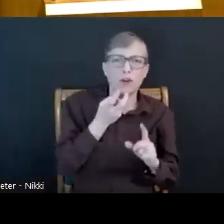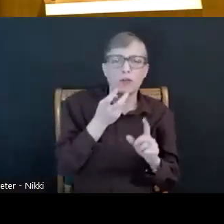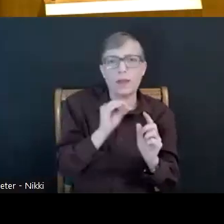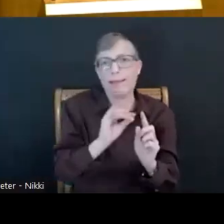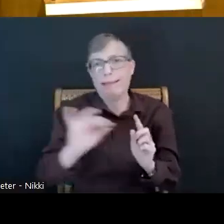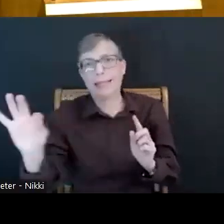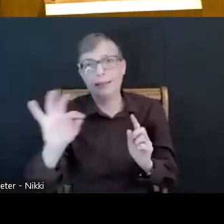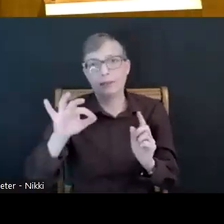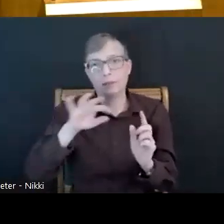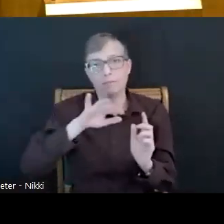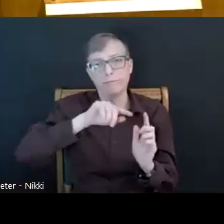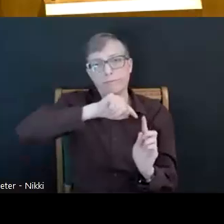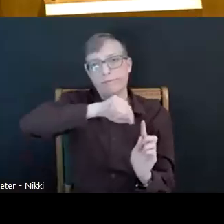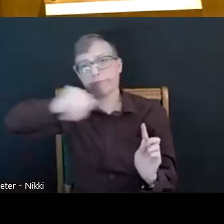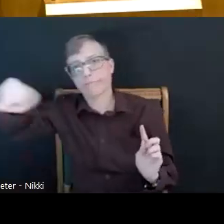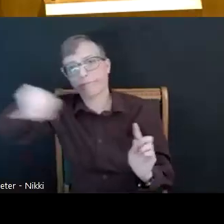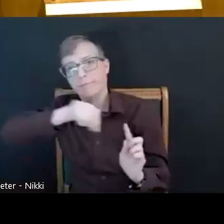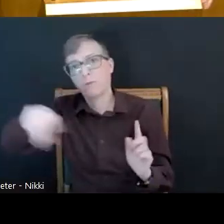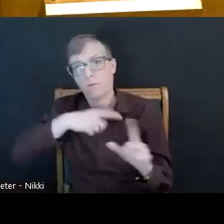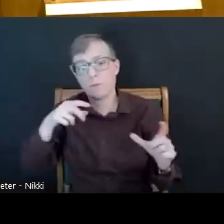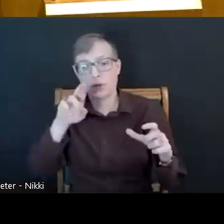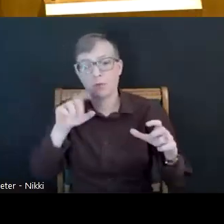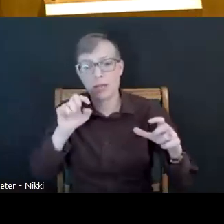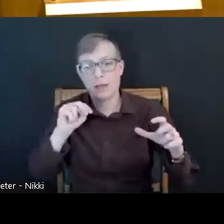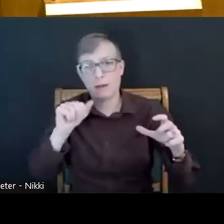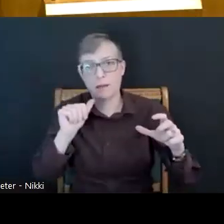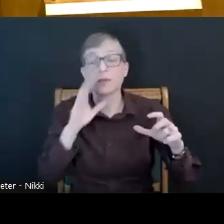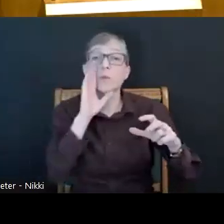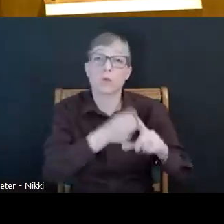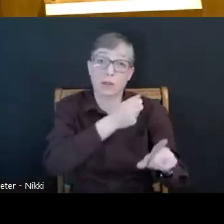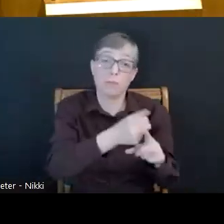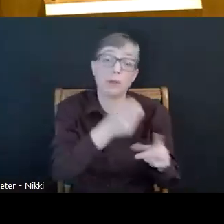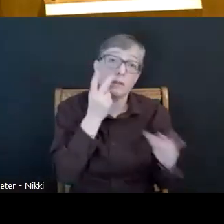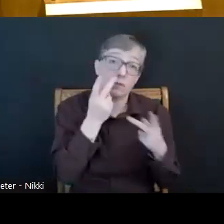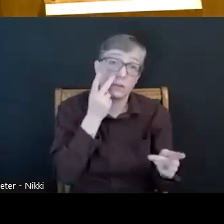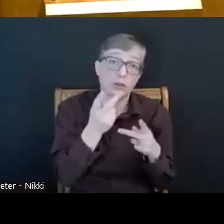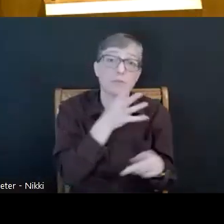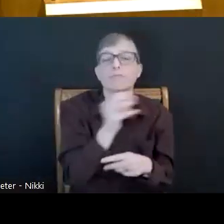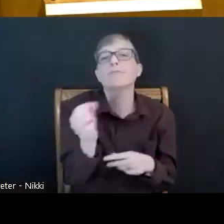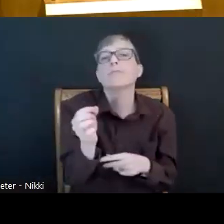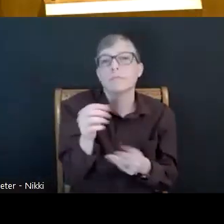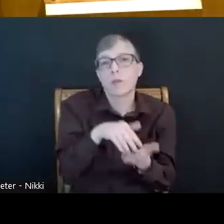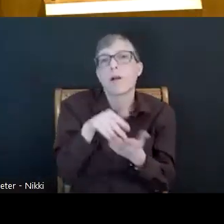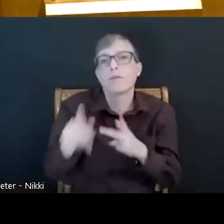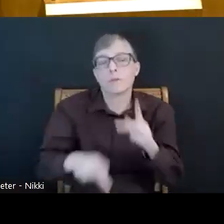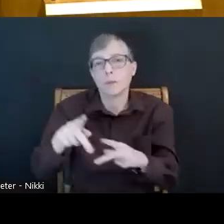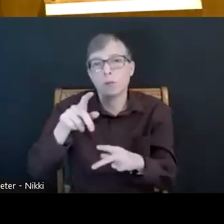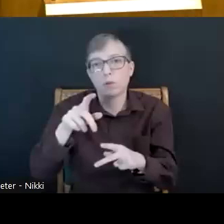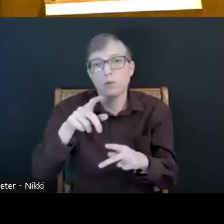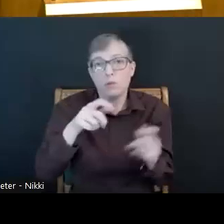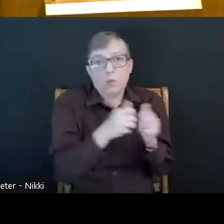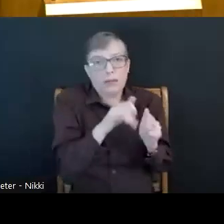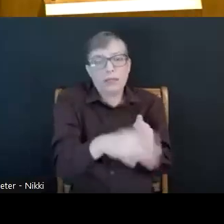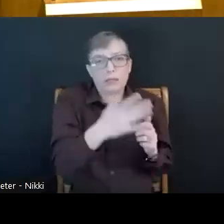not only trouble with peripheral vision or loss of peripheral vision, but also that they need more light to see things that they used to